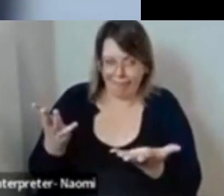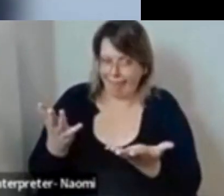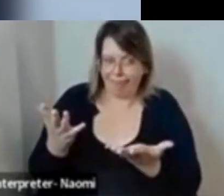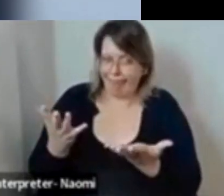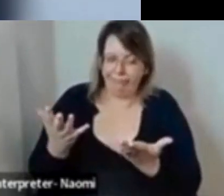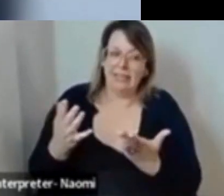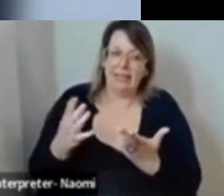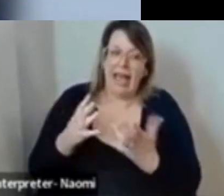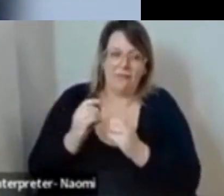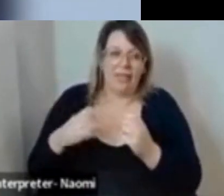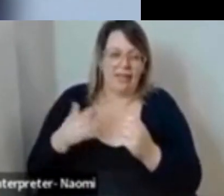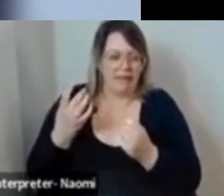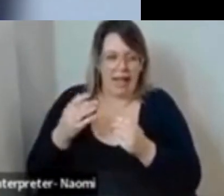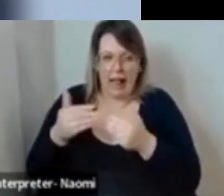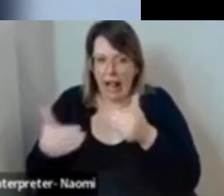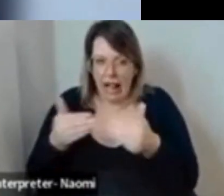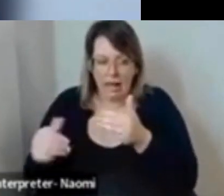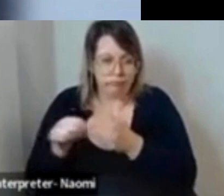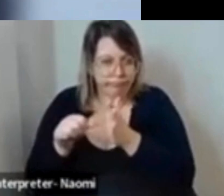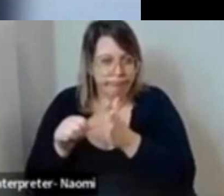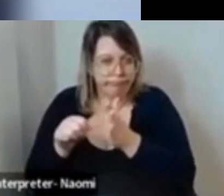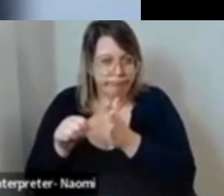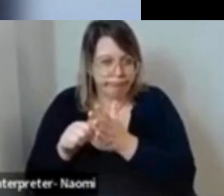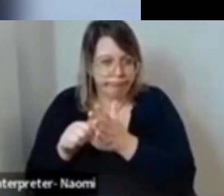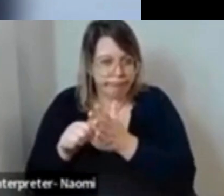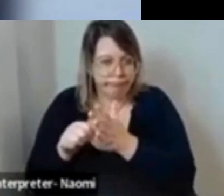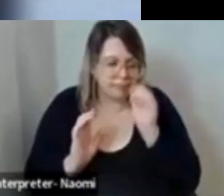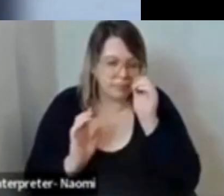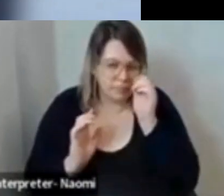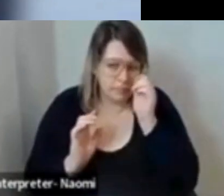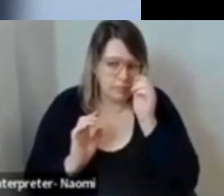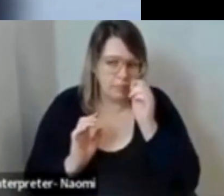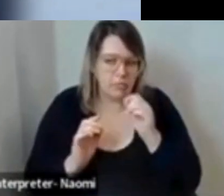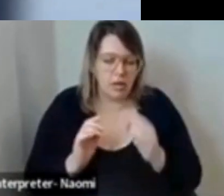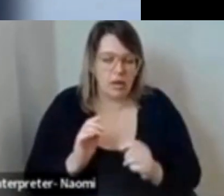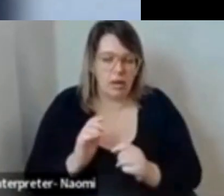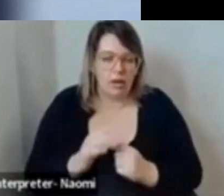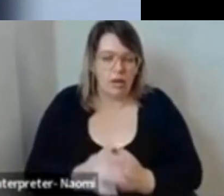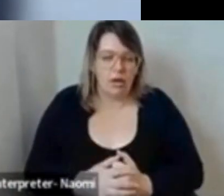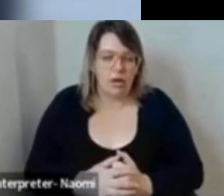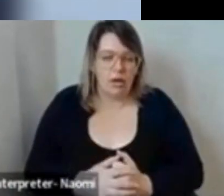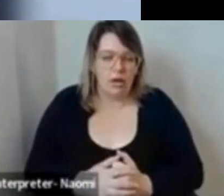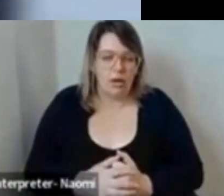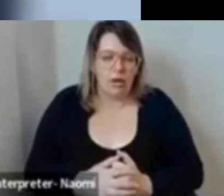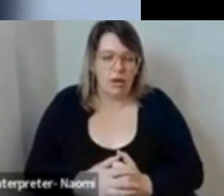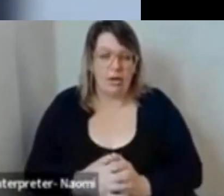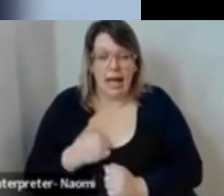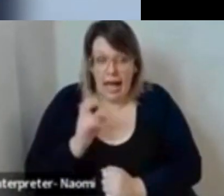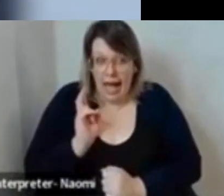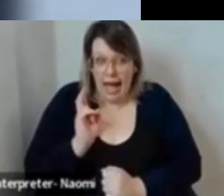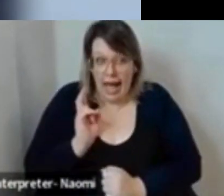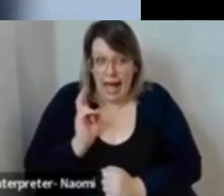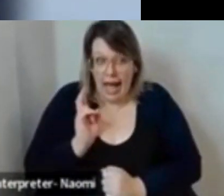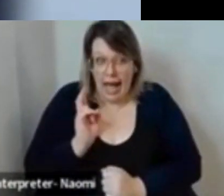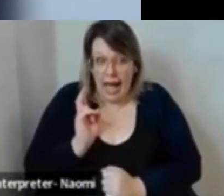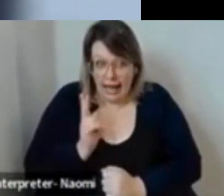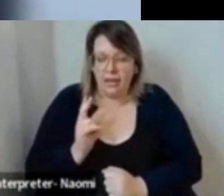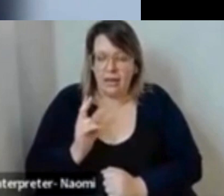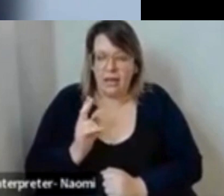matters. So as you might expect, I'll restate the fact that one of the expectations